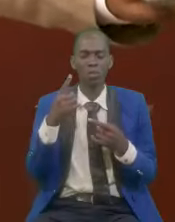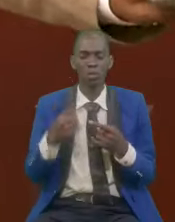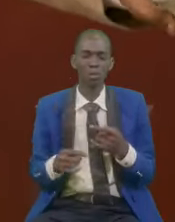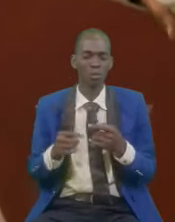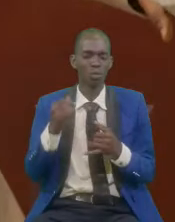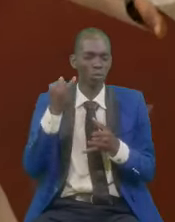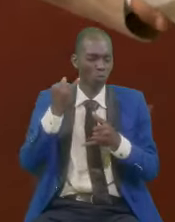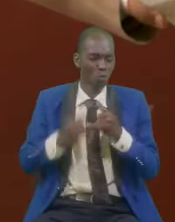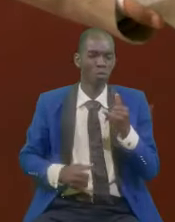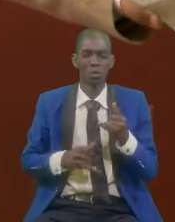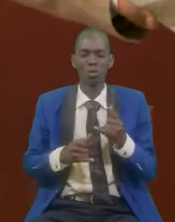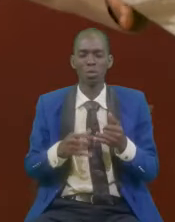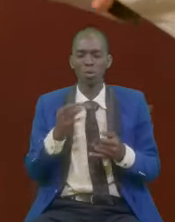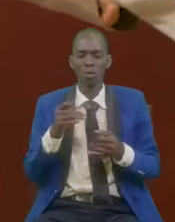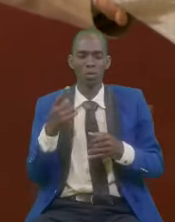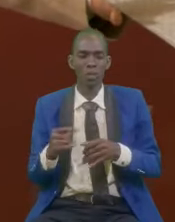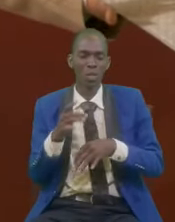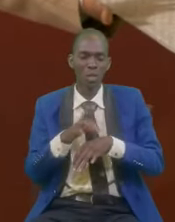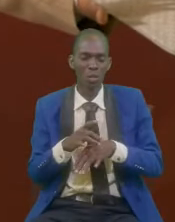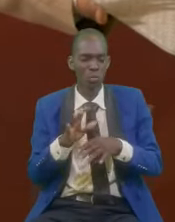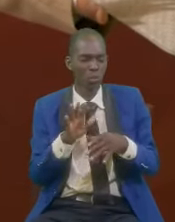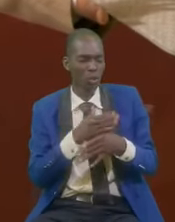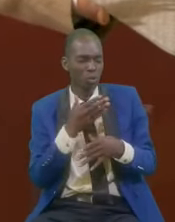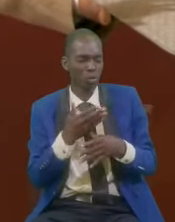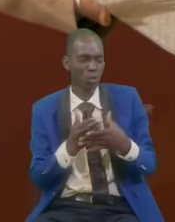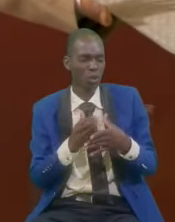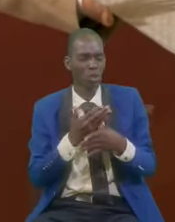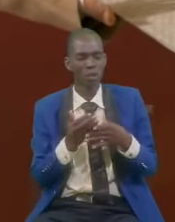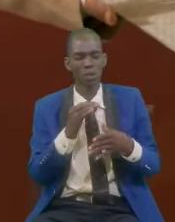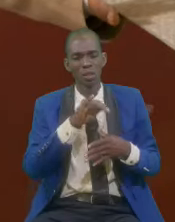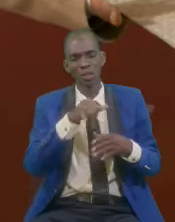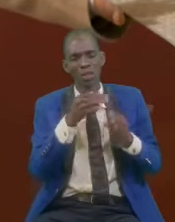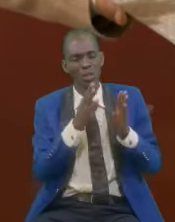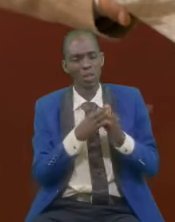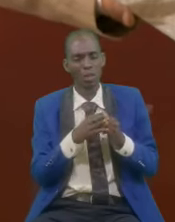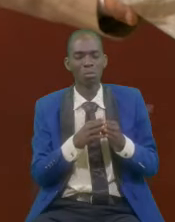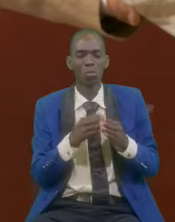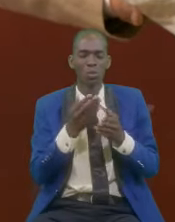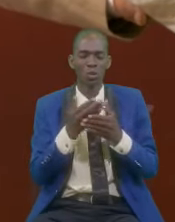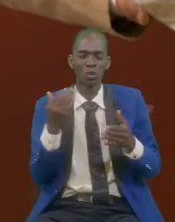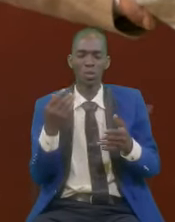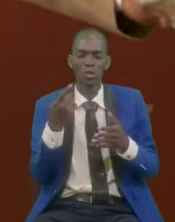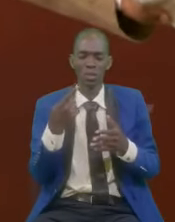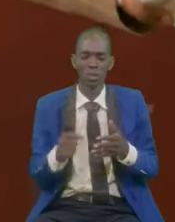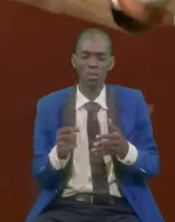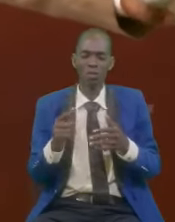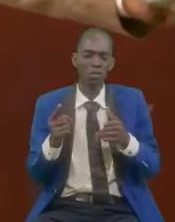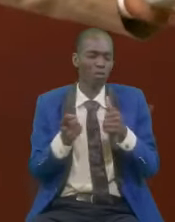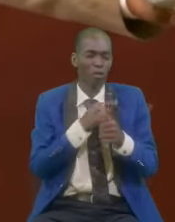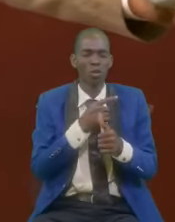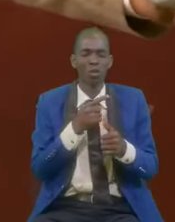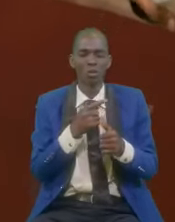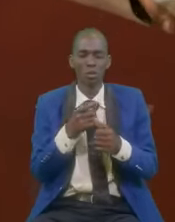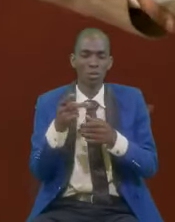the earth, beyond Jerusalem, beyond the first century, until